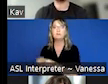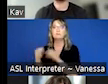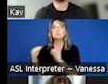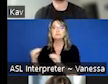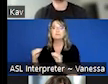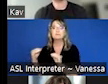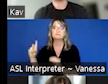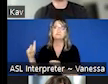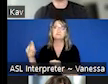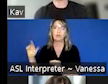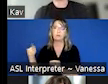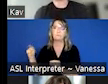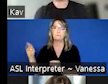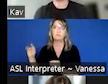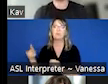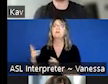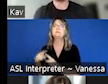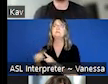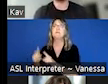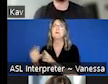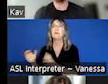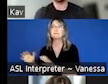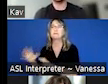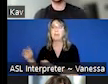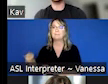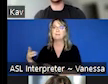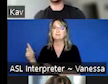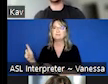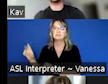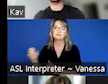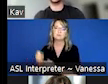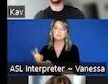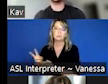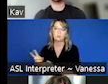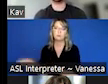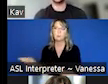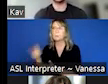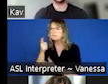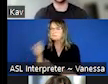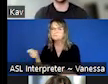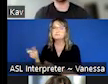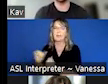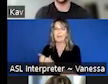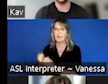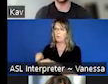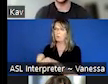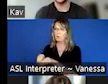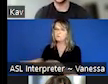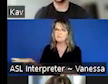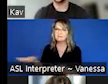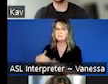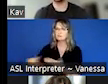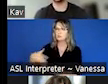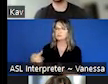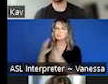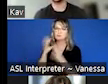Dartmouth different classes, and she's a PhD in social work. So she's also very interested in how this affects social determinants of health.